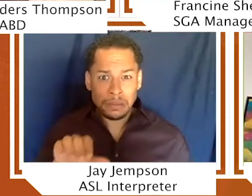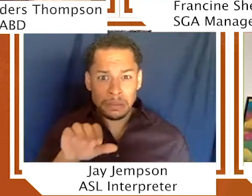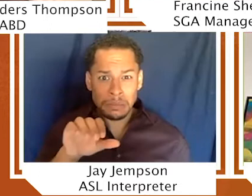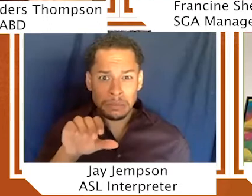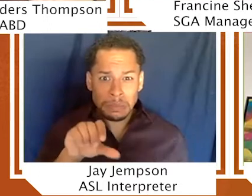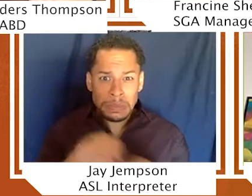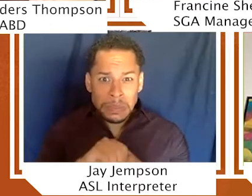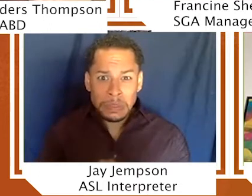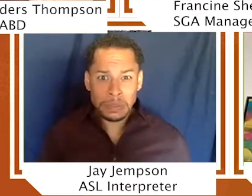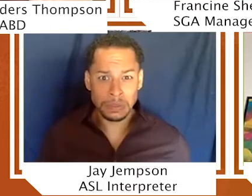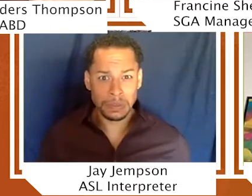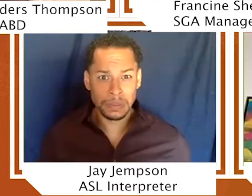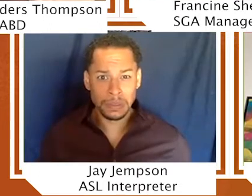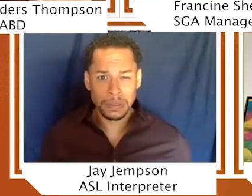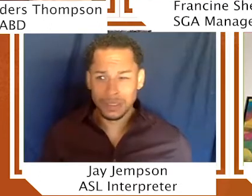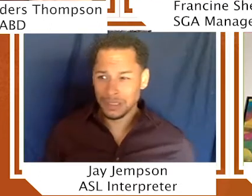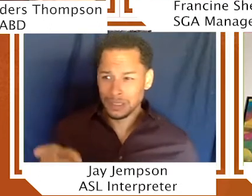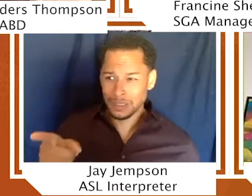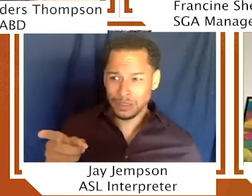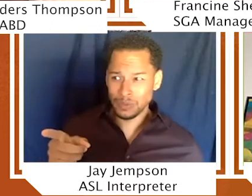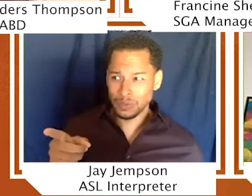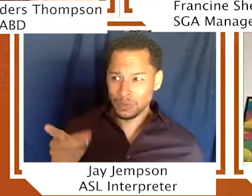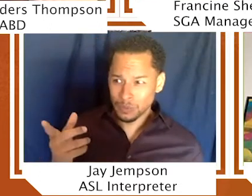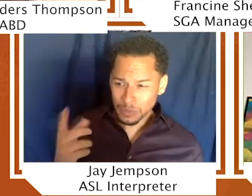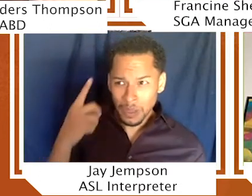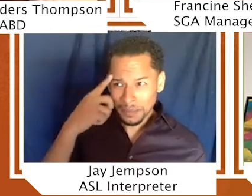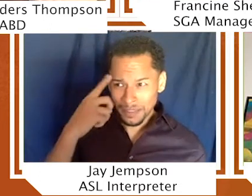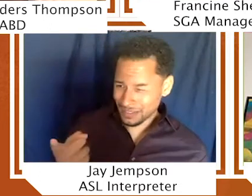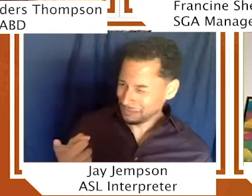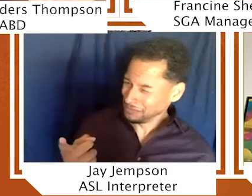in your organization about what's happening right now in our community?